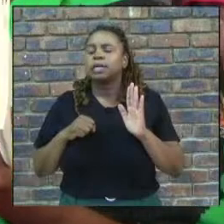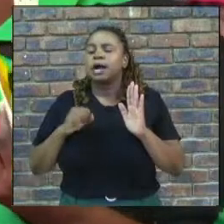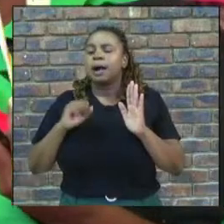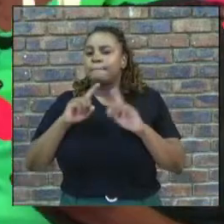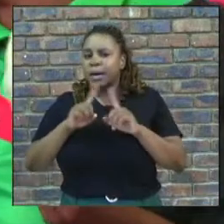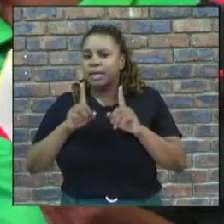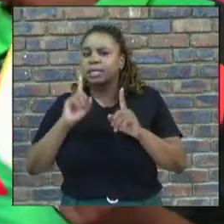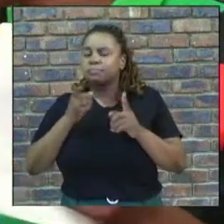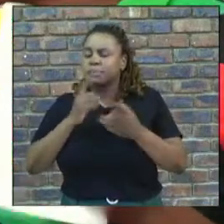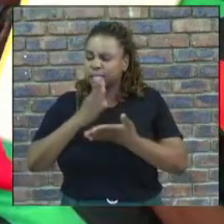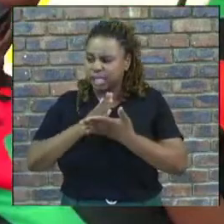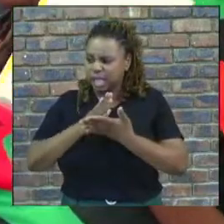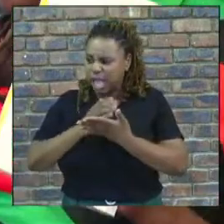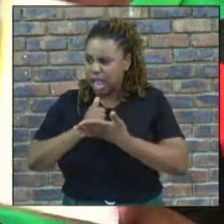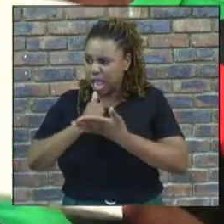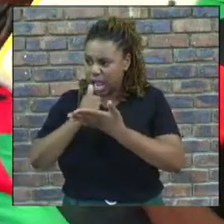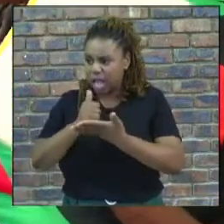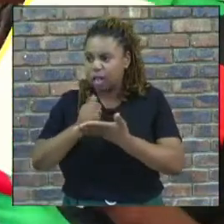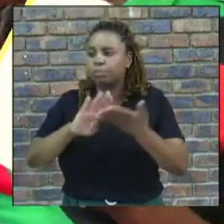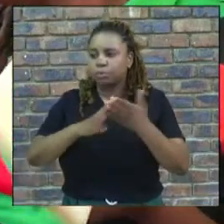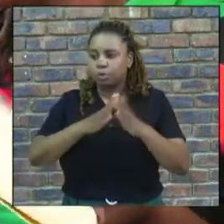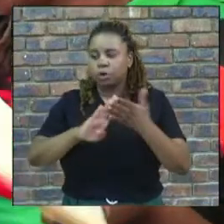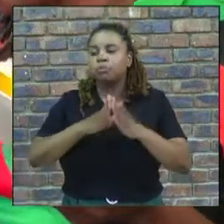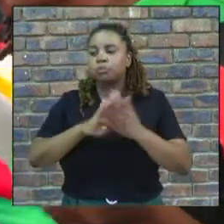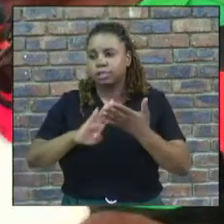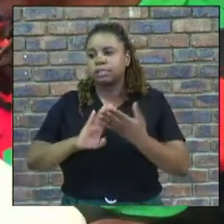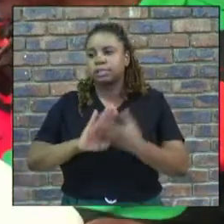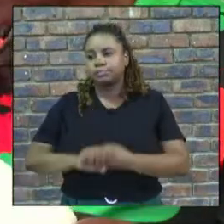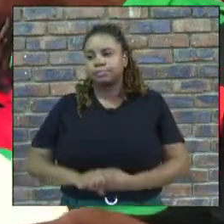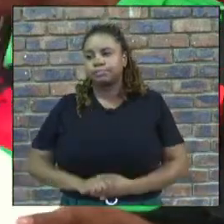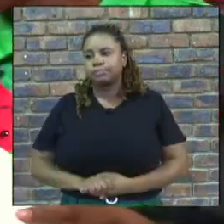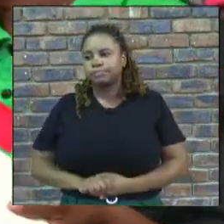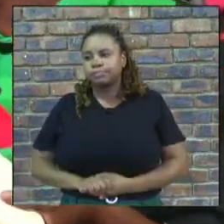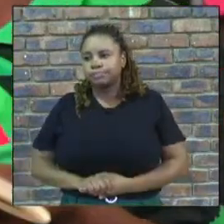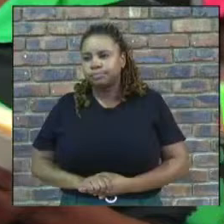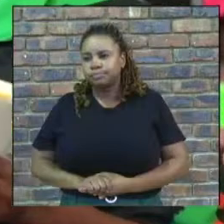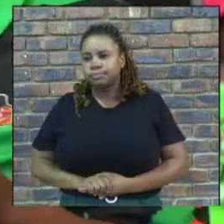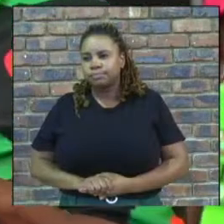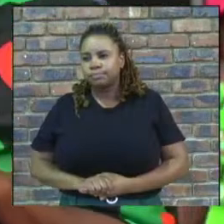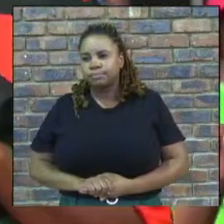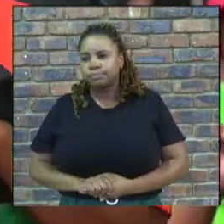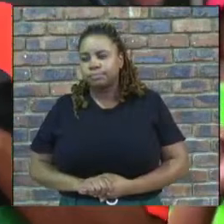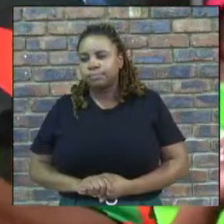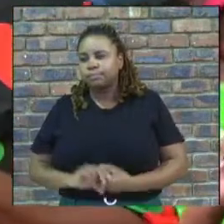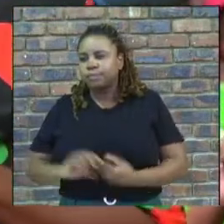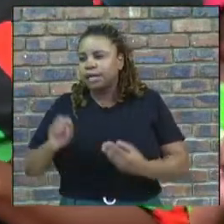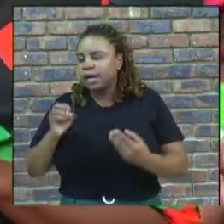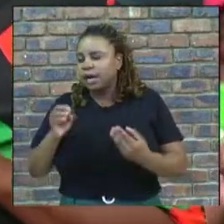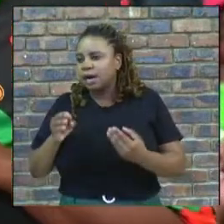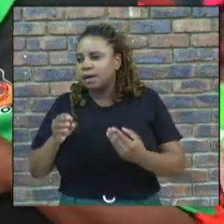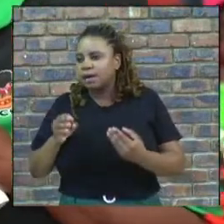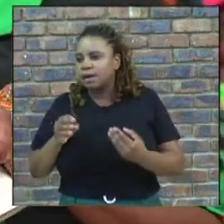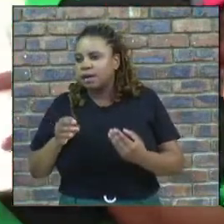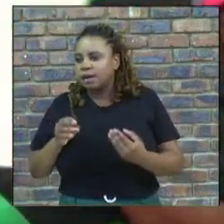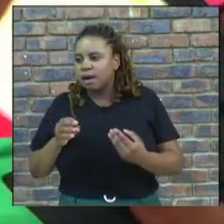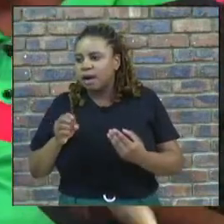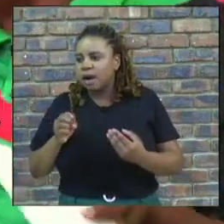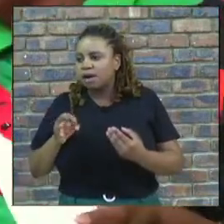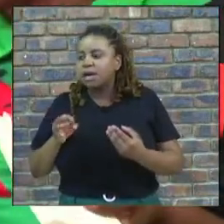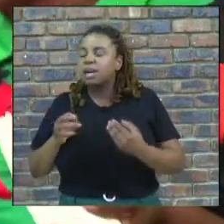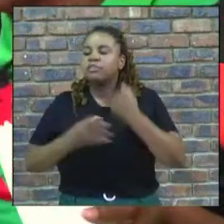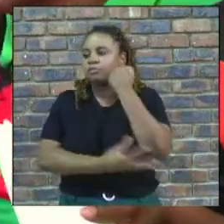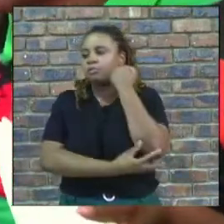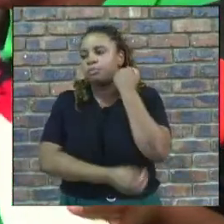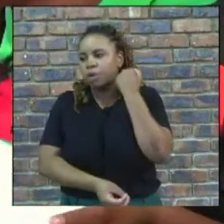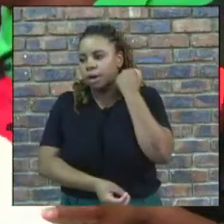i-community. But kunento eyi-1 engidisturbayo ukuthi ke uma unganamali unga